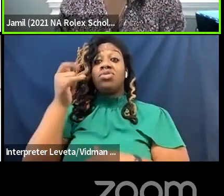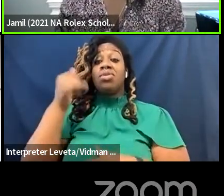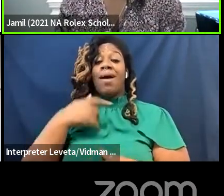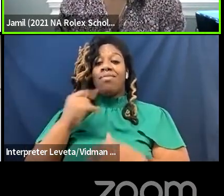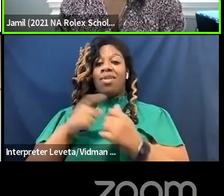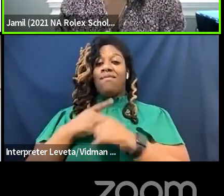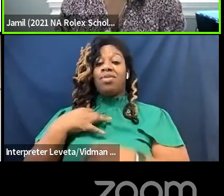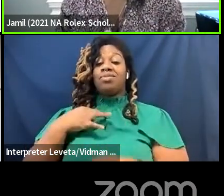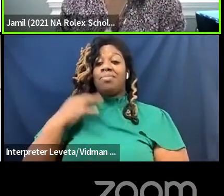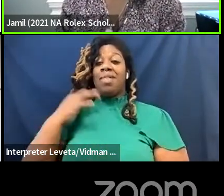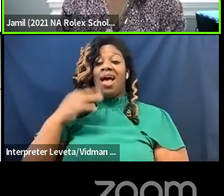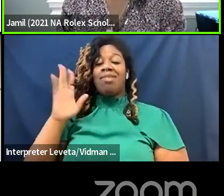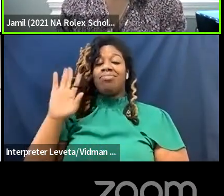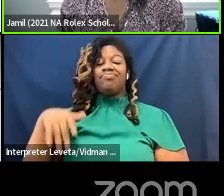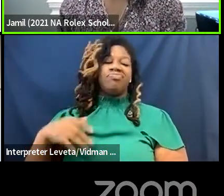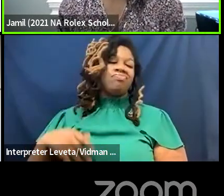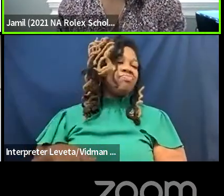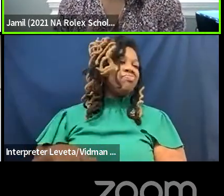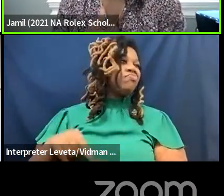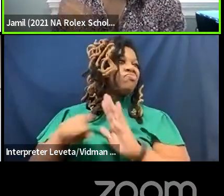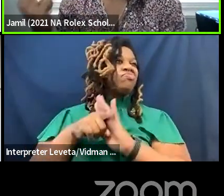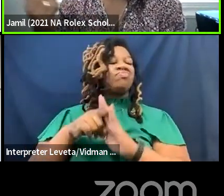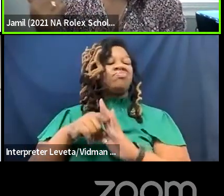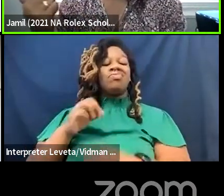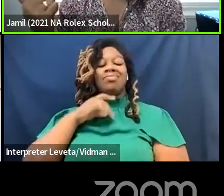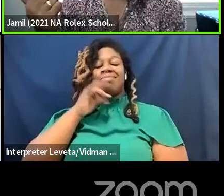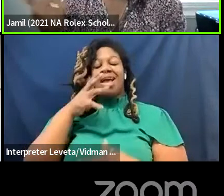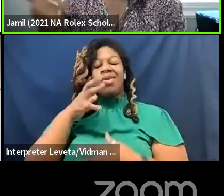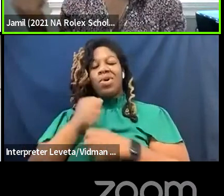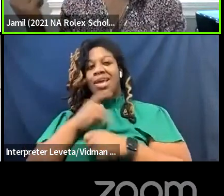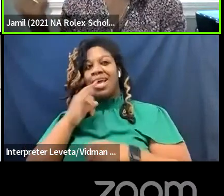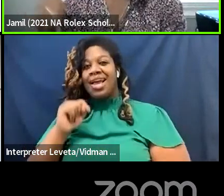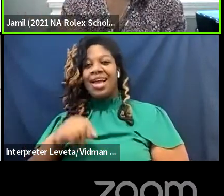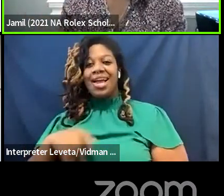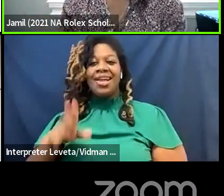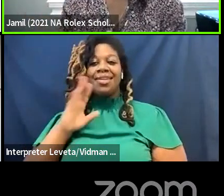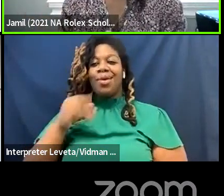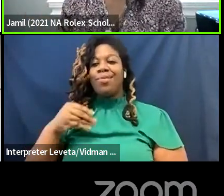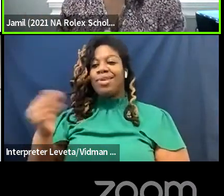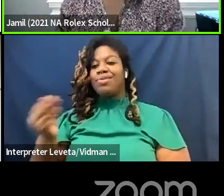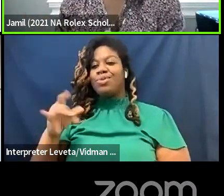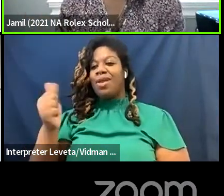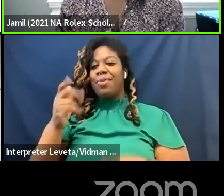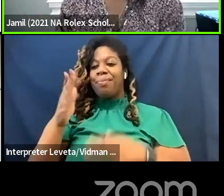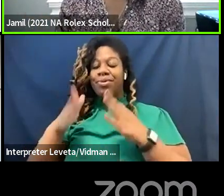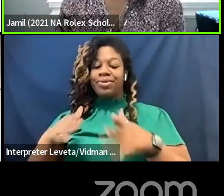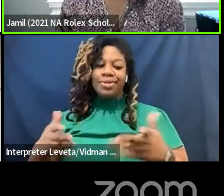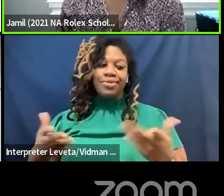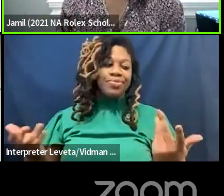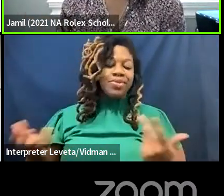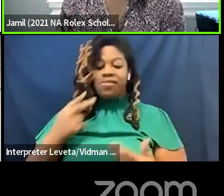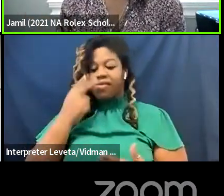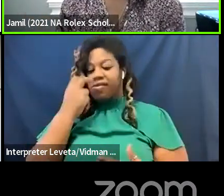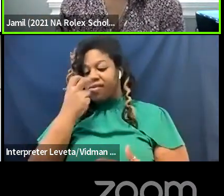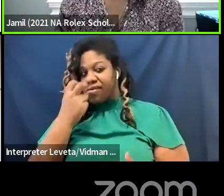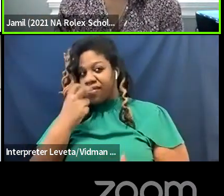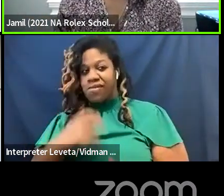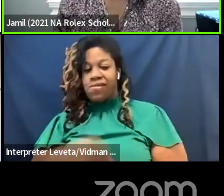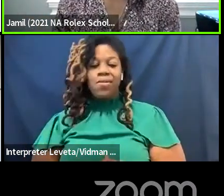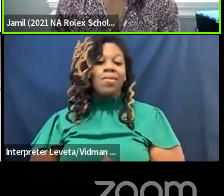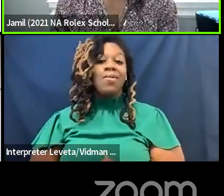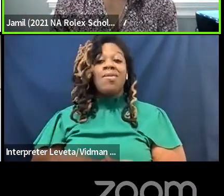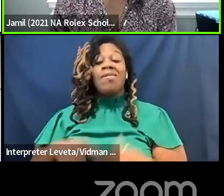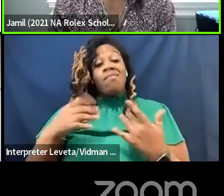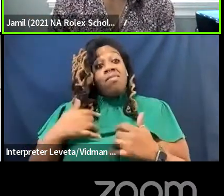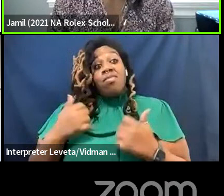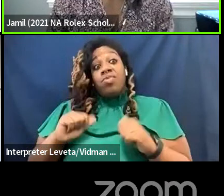like, I'm not about to get this. They about to chuck this off to the next person over there. Like, but you know what? I'm just gonna try. I'm gonna shoot for the stars